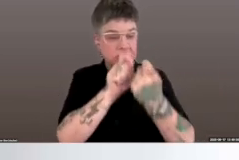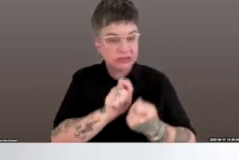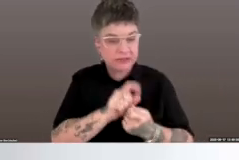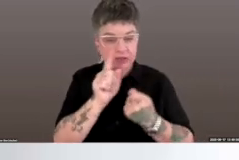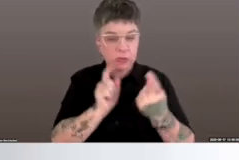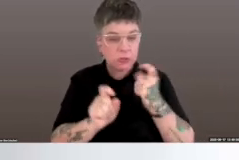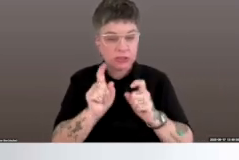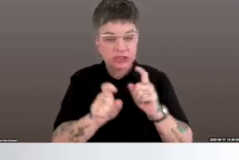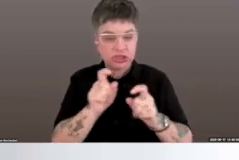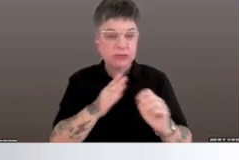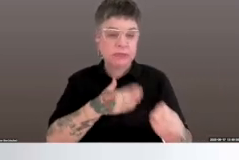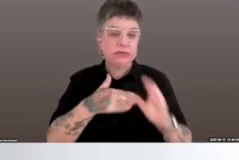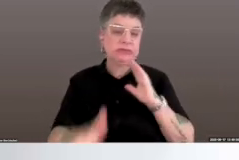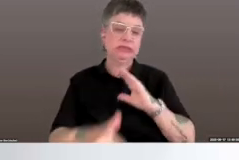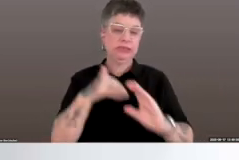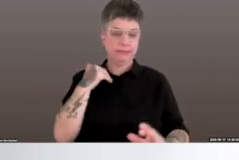please email us and we can follow up.